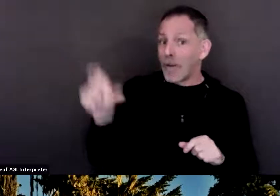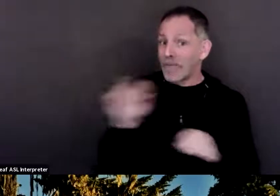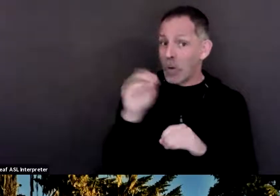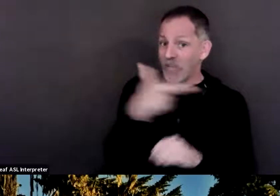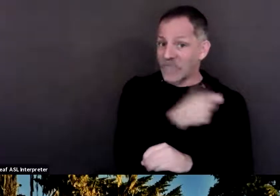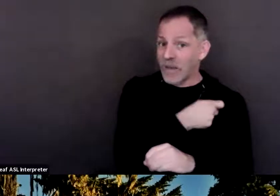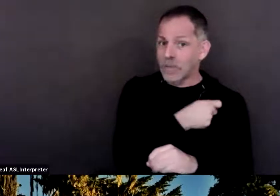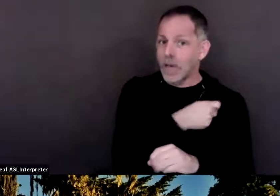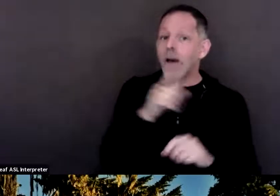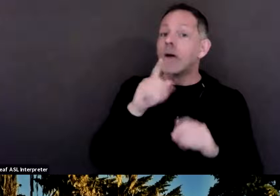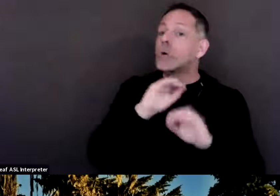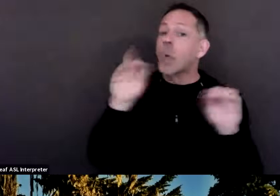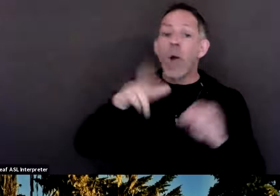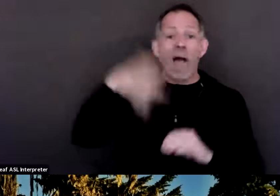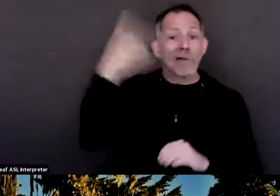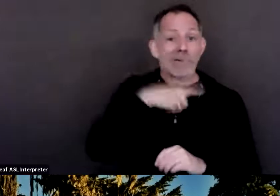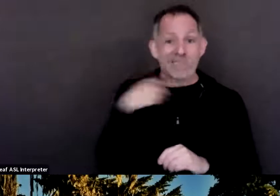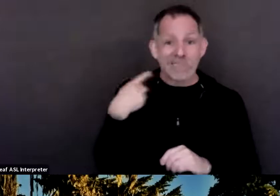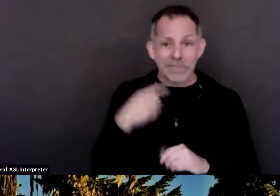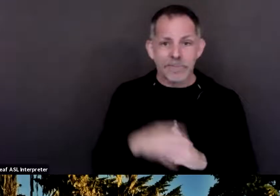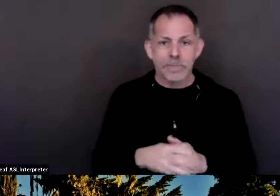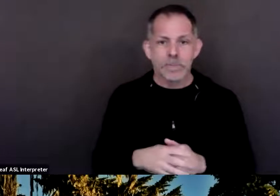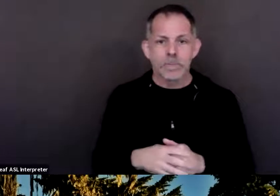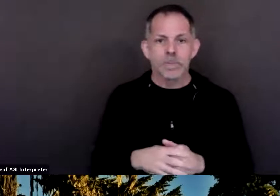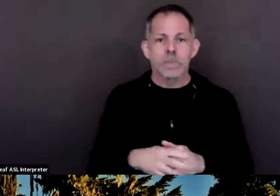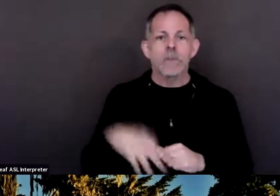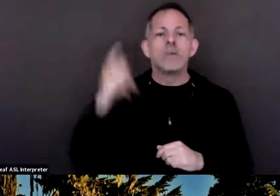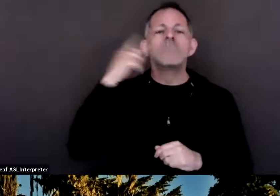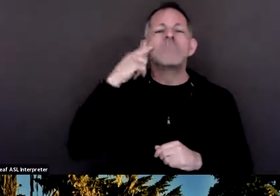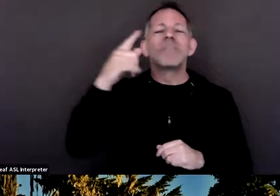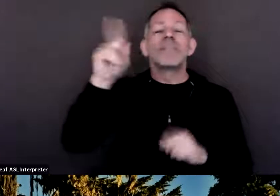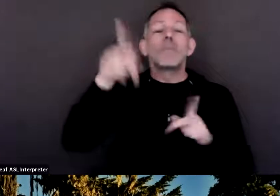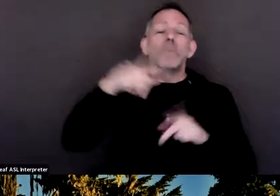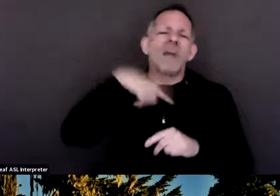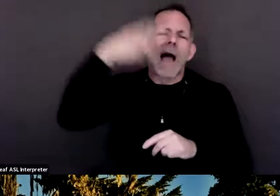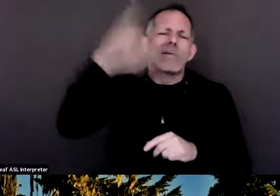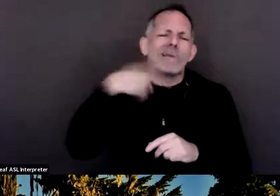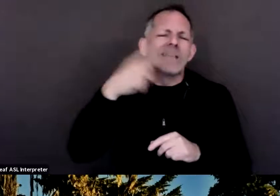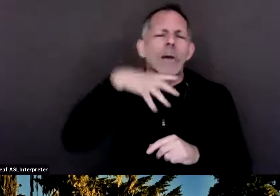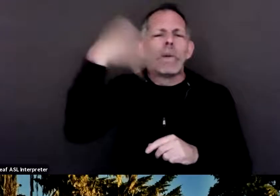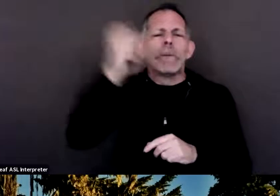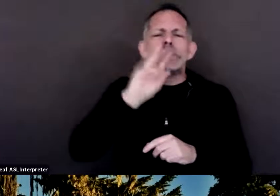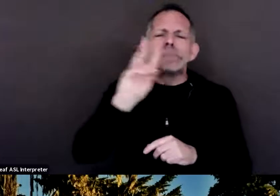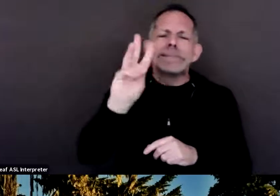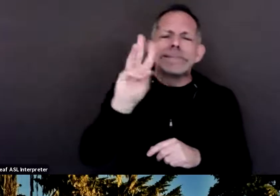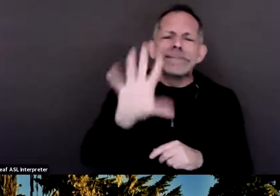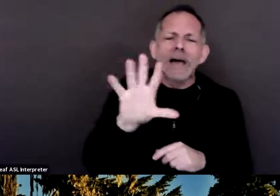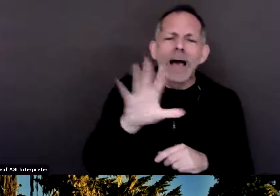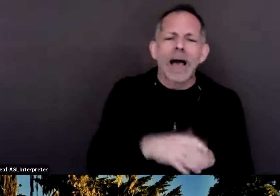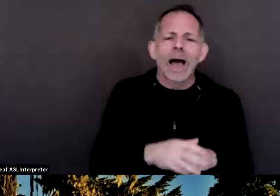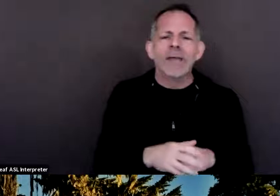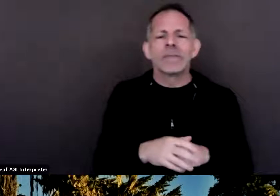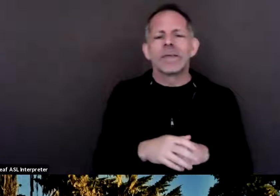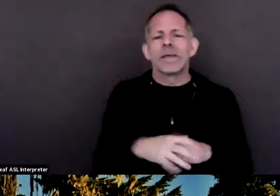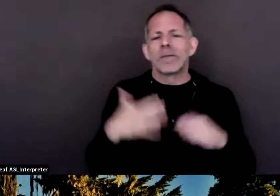for instance, older than 65 or underlying medical conditions. Frankly, I think that's a